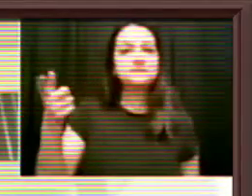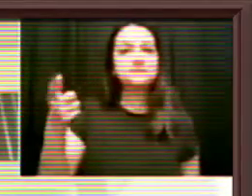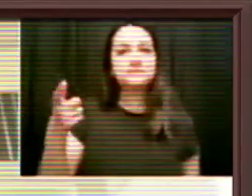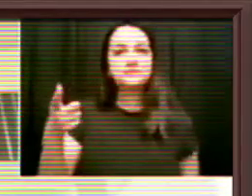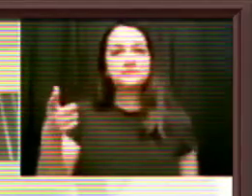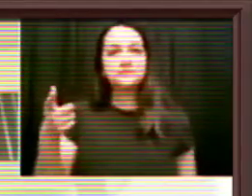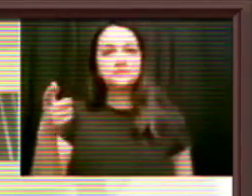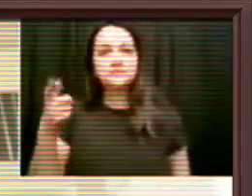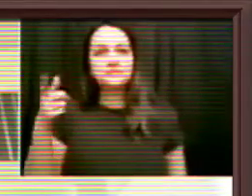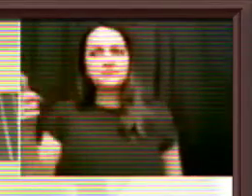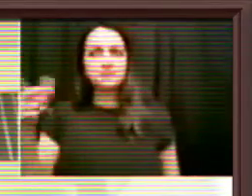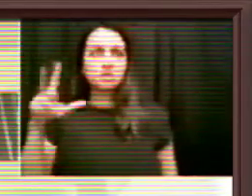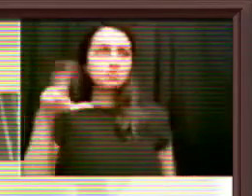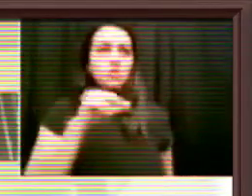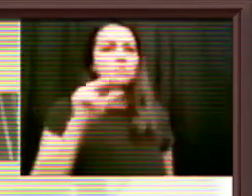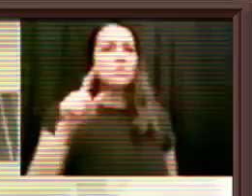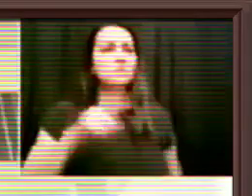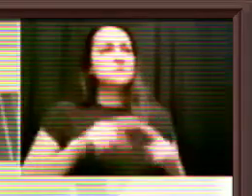even that is a game.